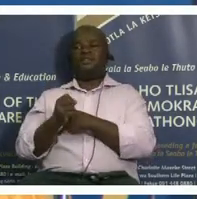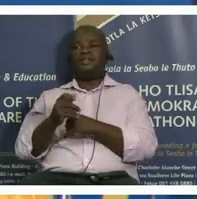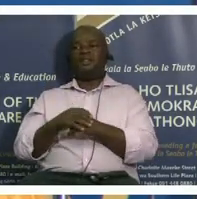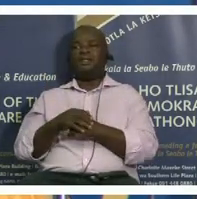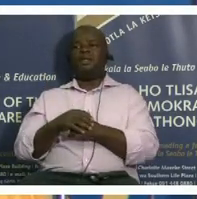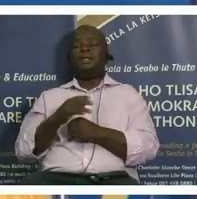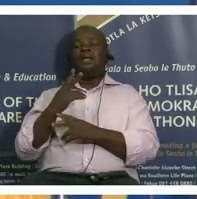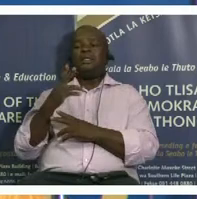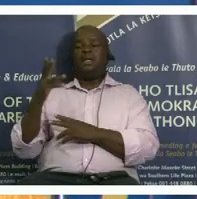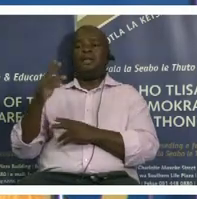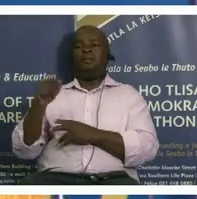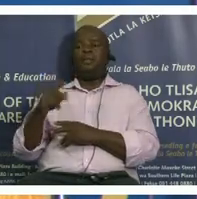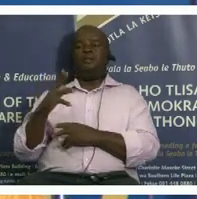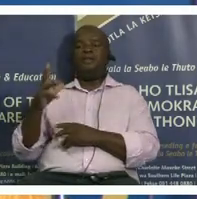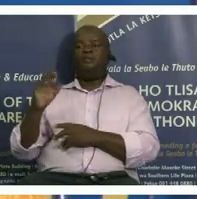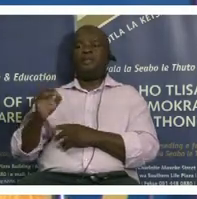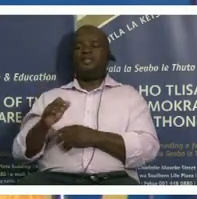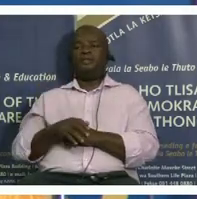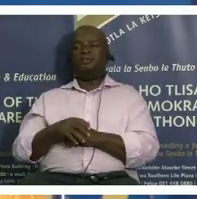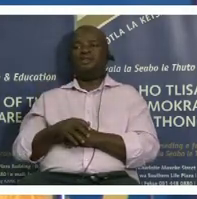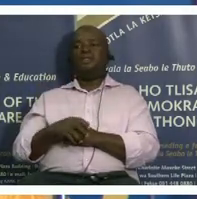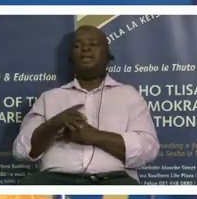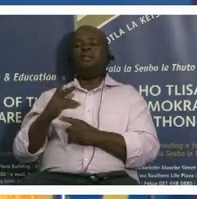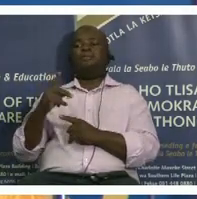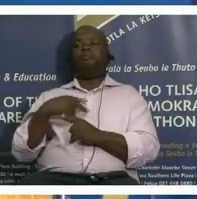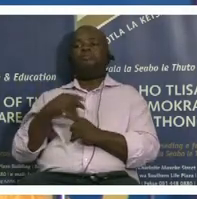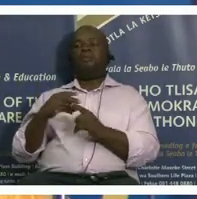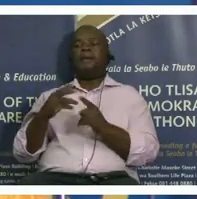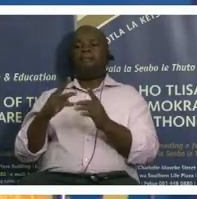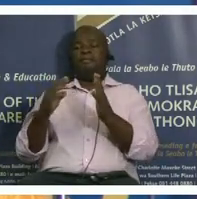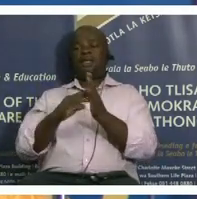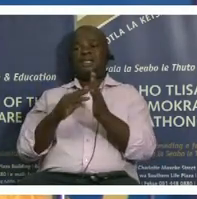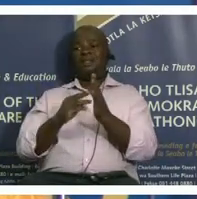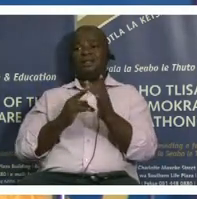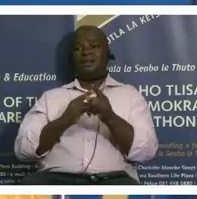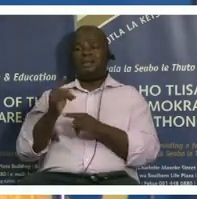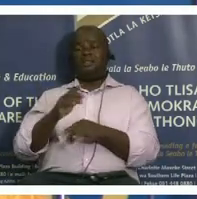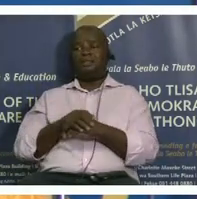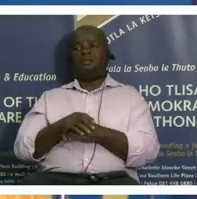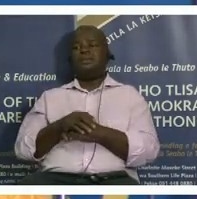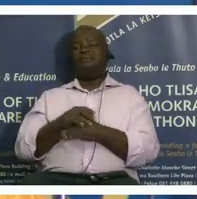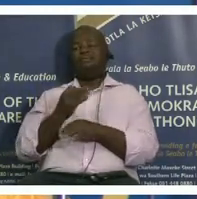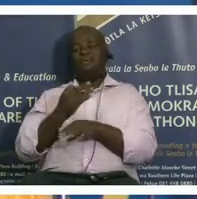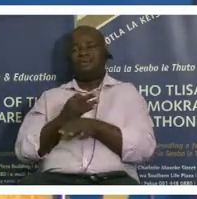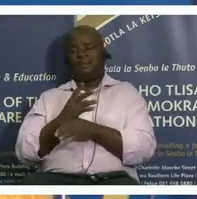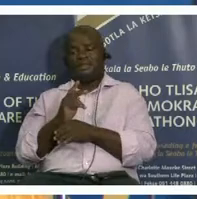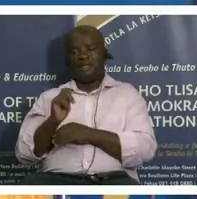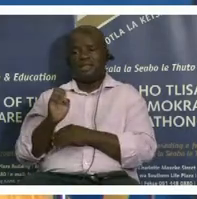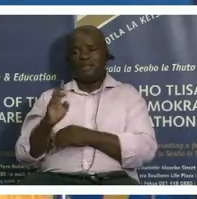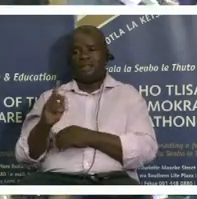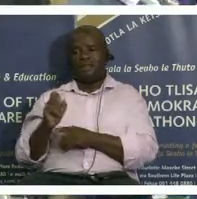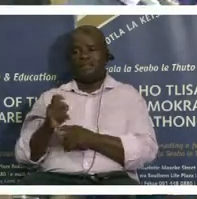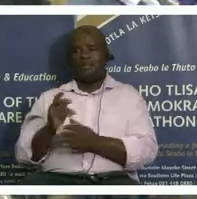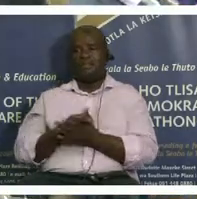an 88.5% grade 12 pass rate in that Tetwa.